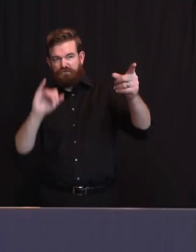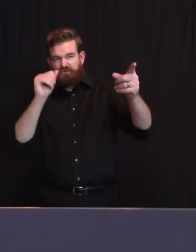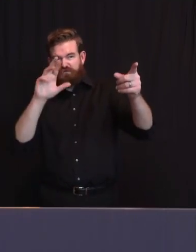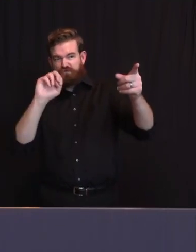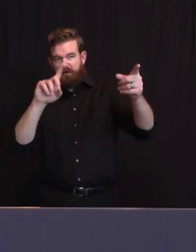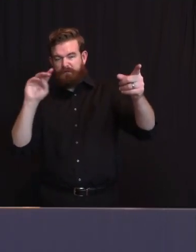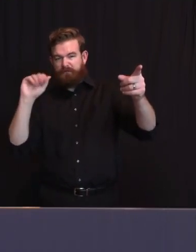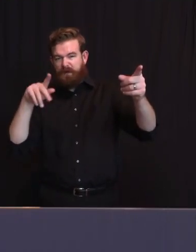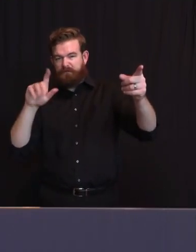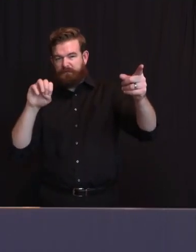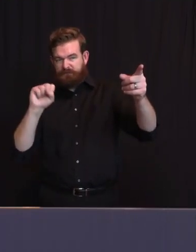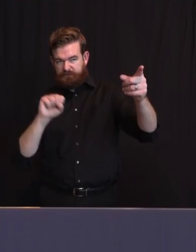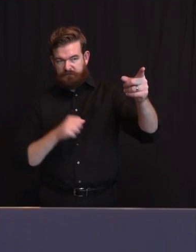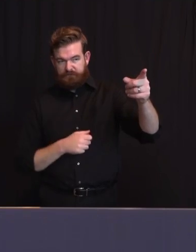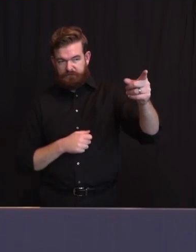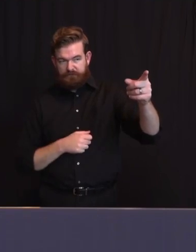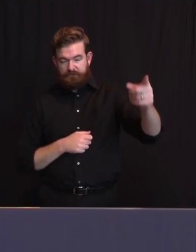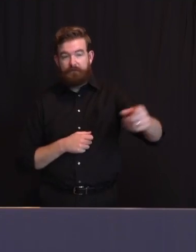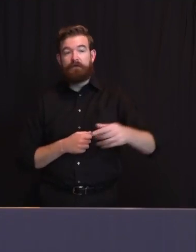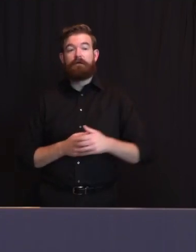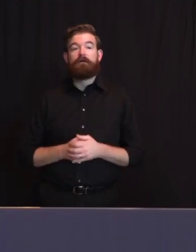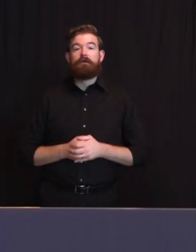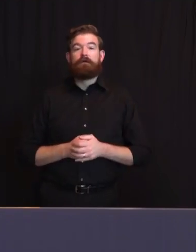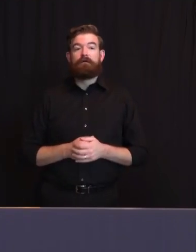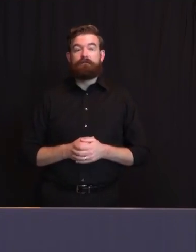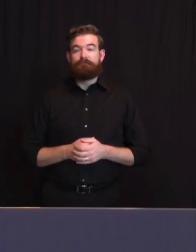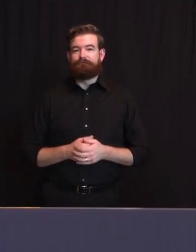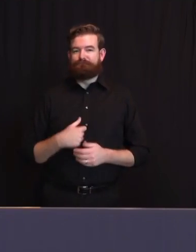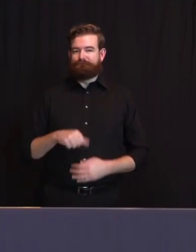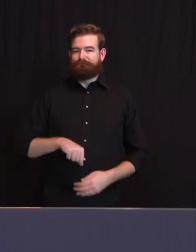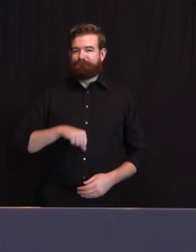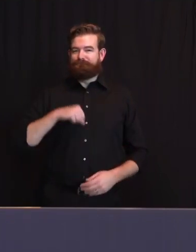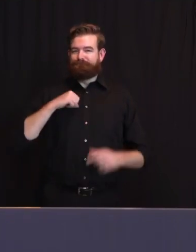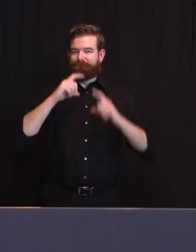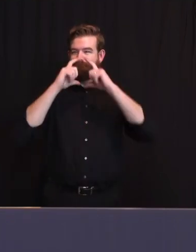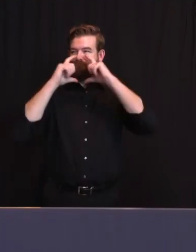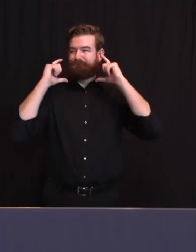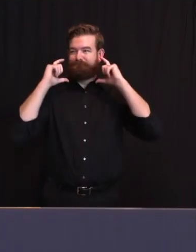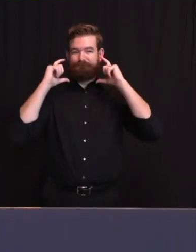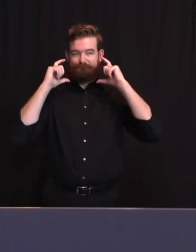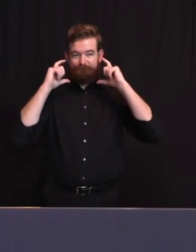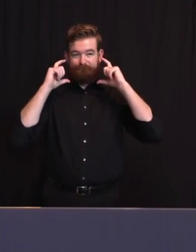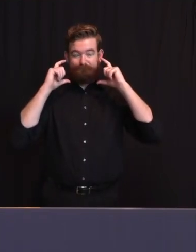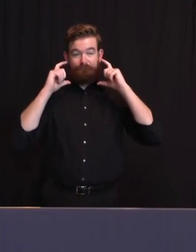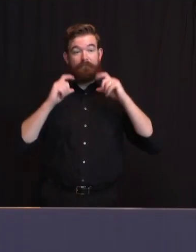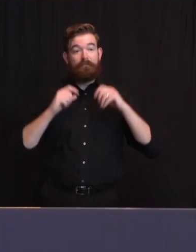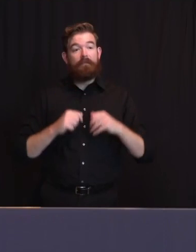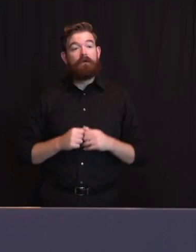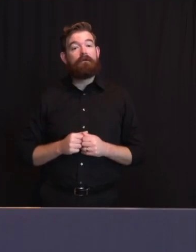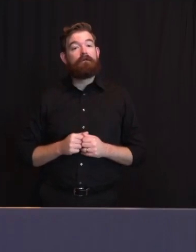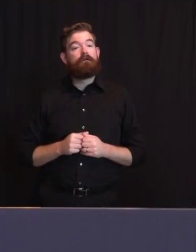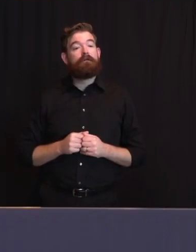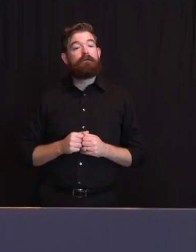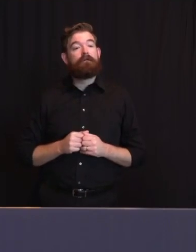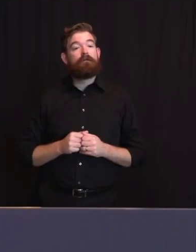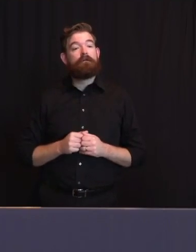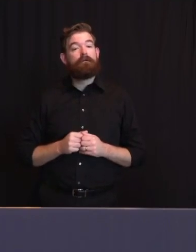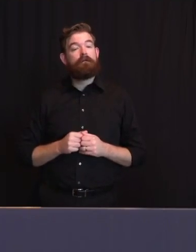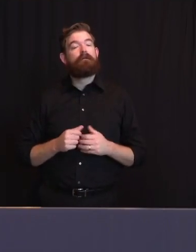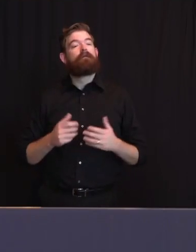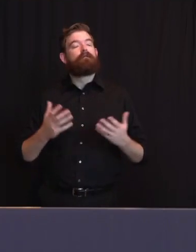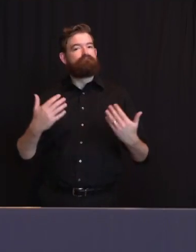my face mask, and the reason why we're a couple minutes behind, I was honored to attend at Pat Callahan's invitation the